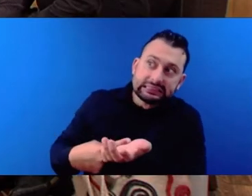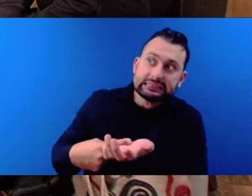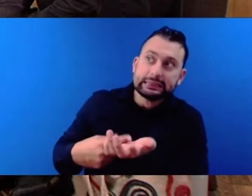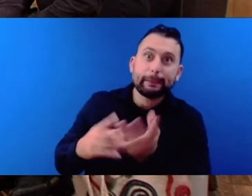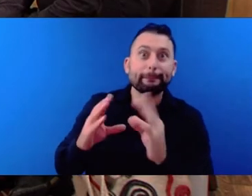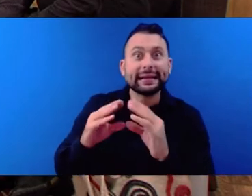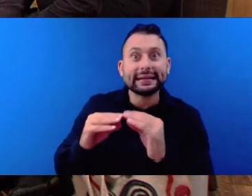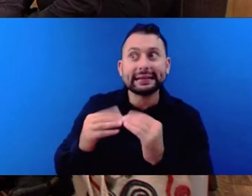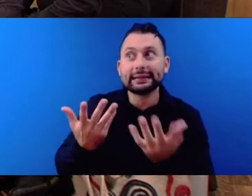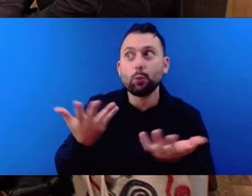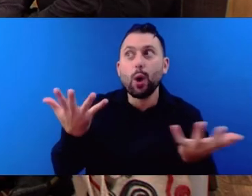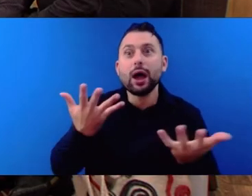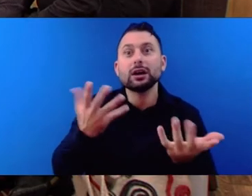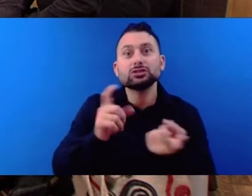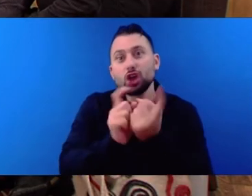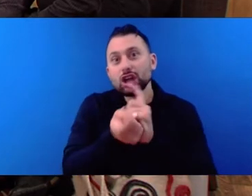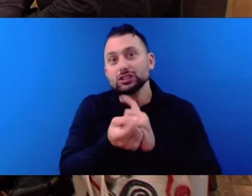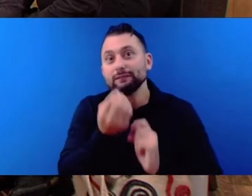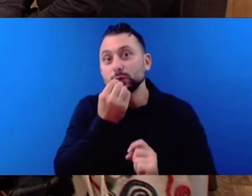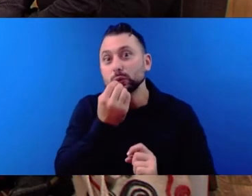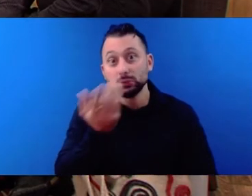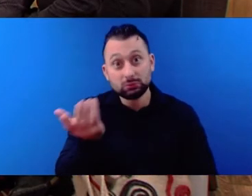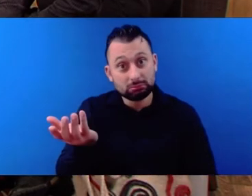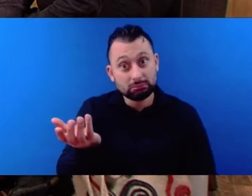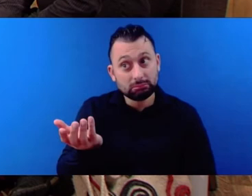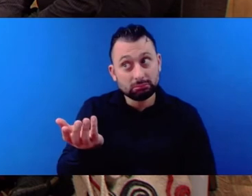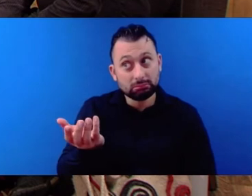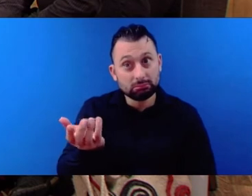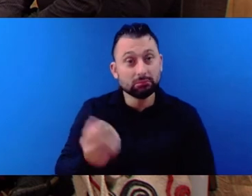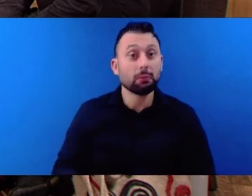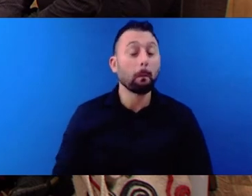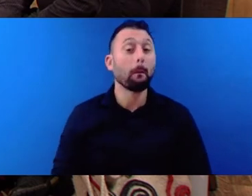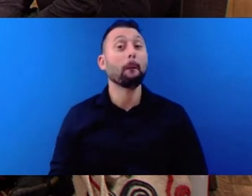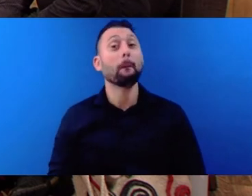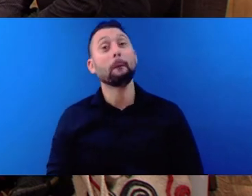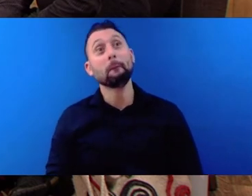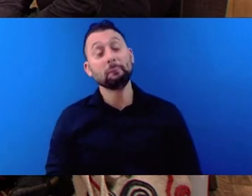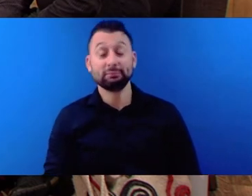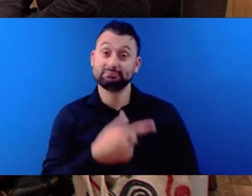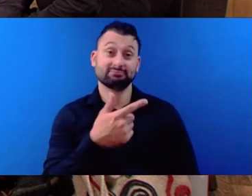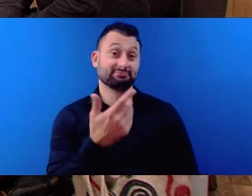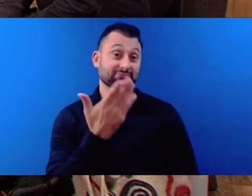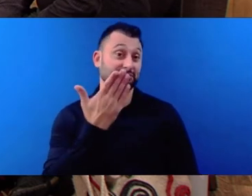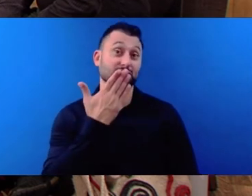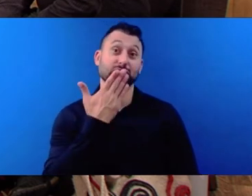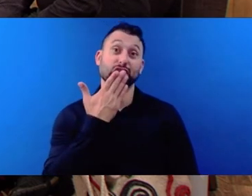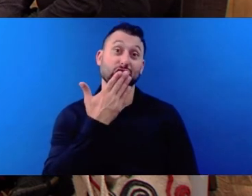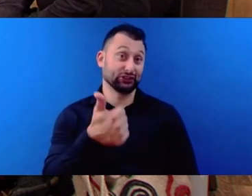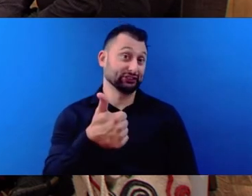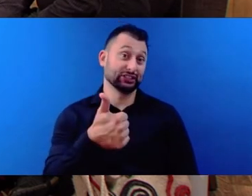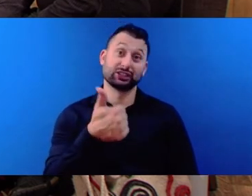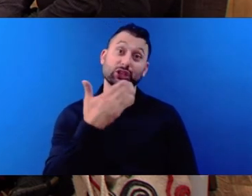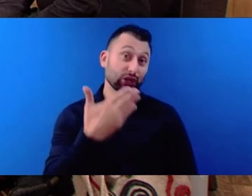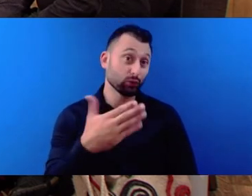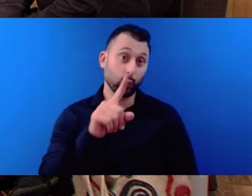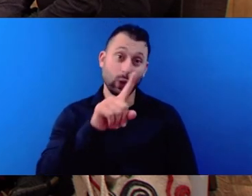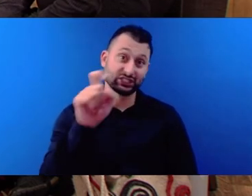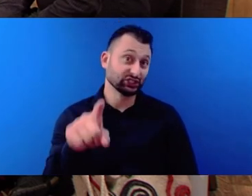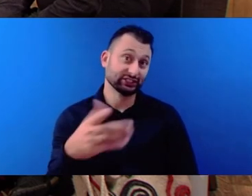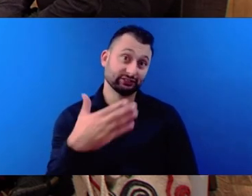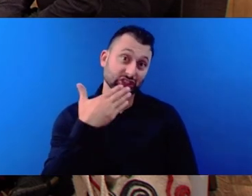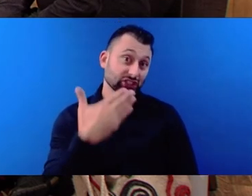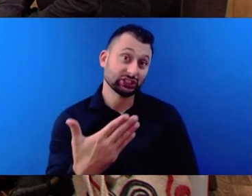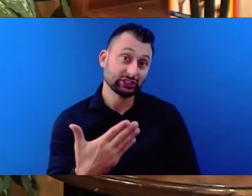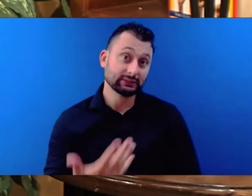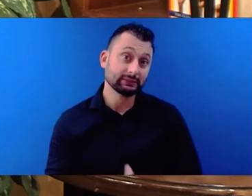an excellent question. I am not sure if I've heard of any in-home programs, but I love the idea of that because it